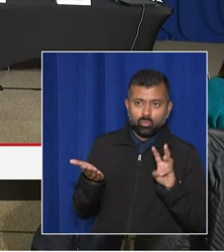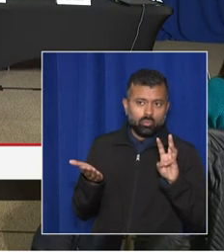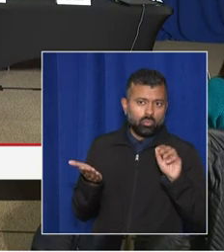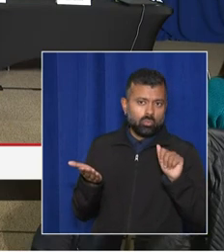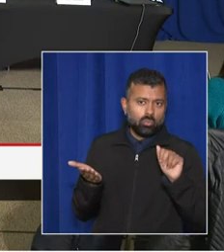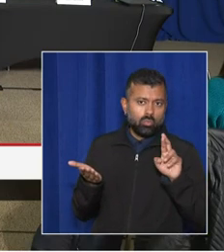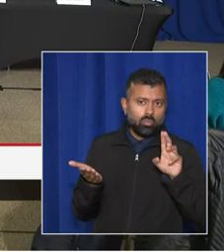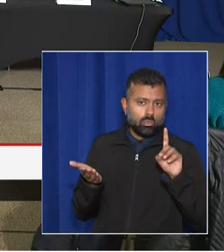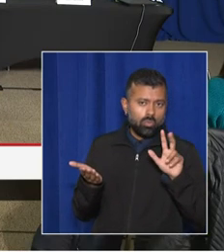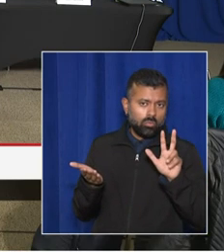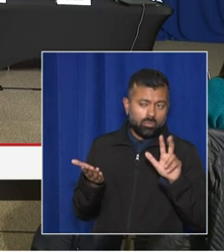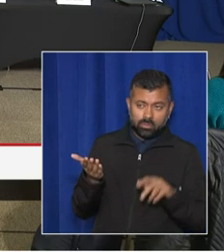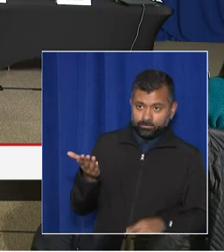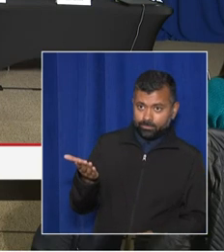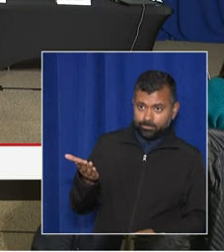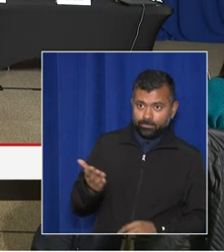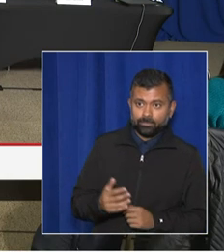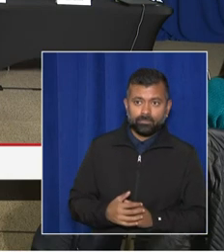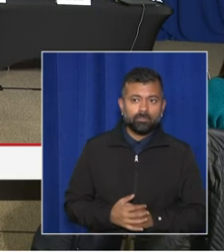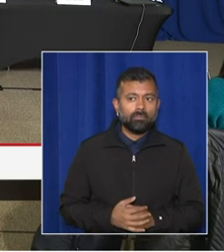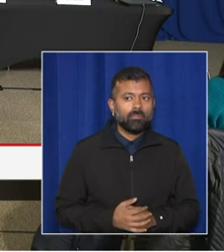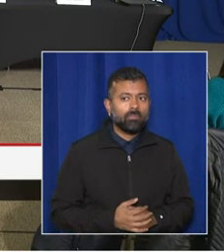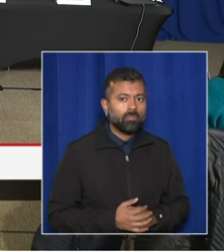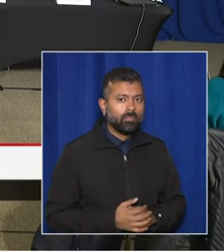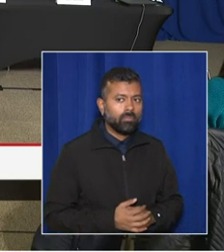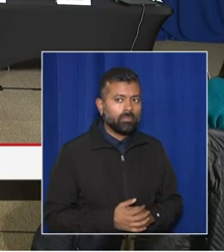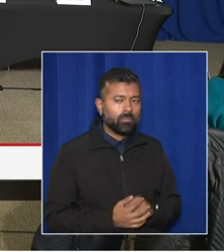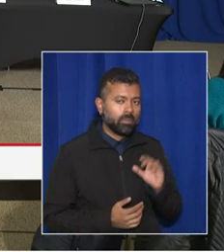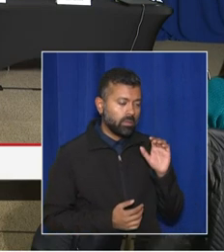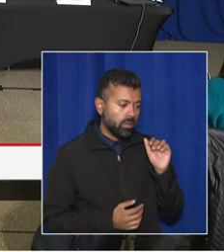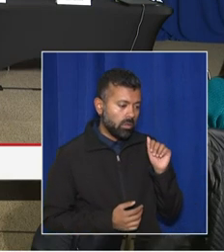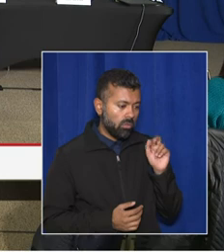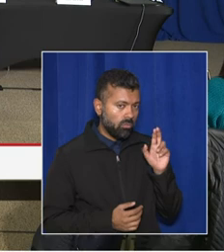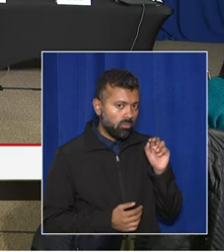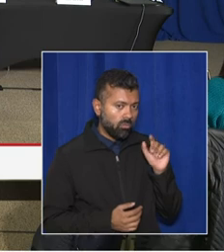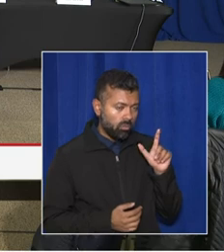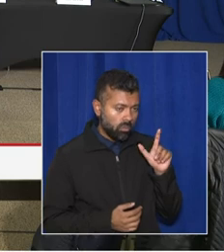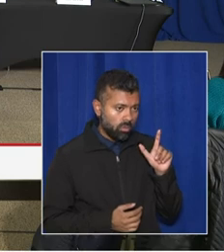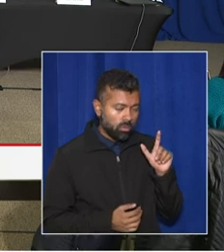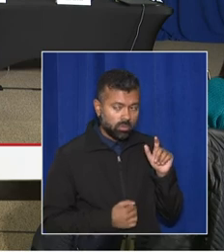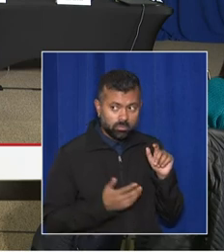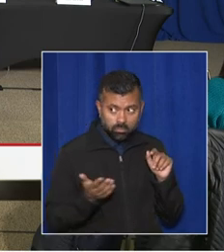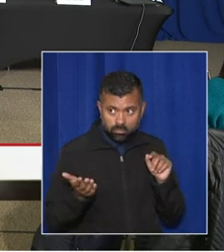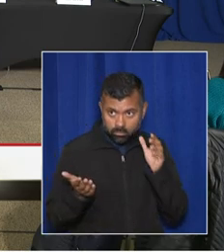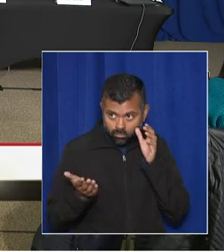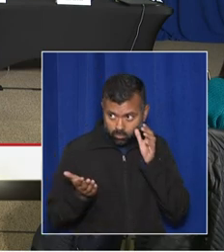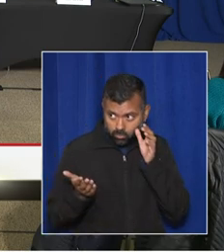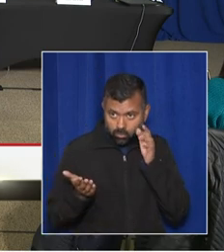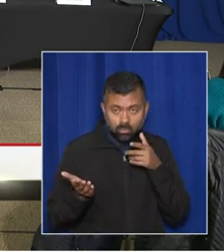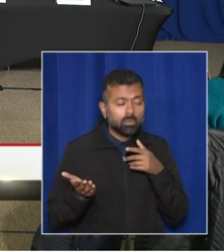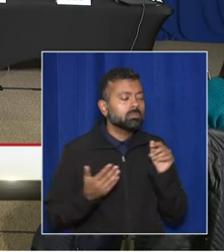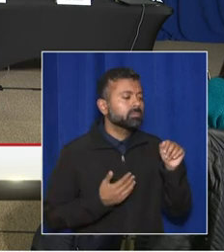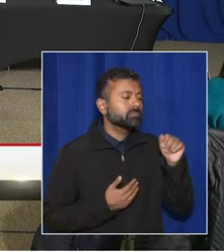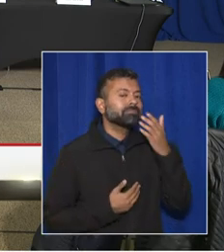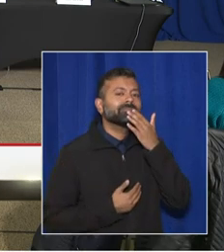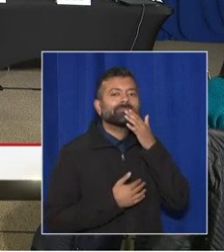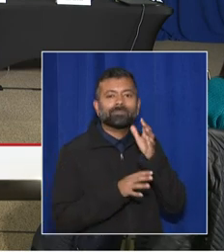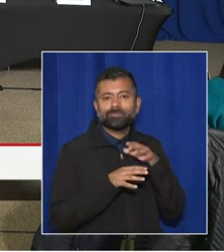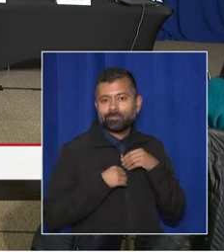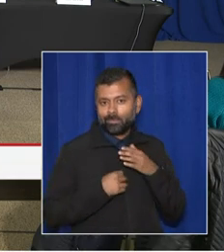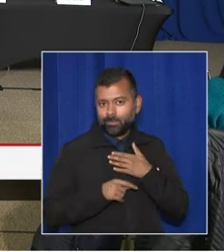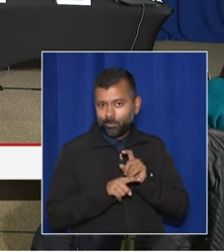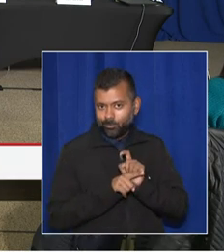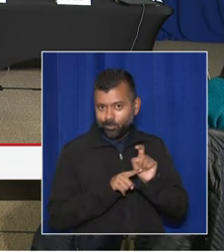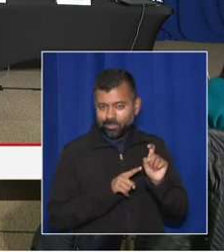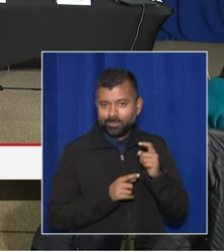Thank you so much to the mayor and others for doing this call. I'd like to ask about how D.C. plans to protect